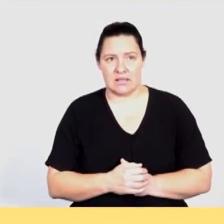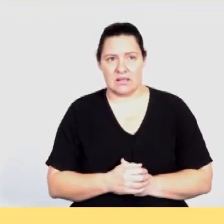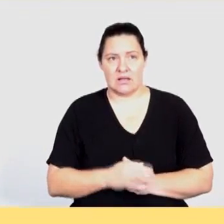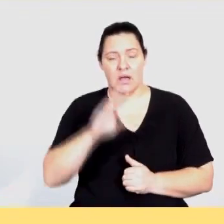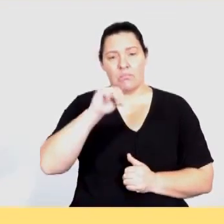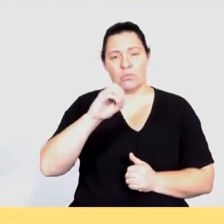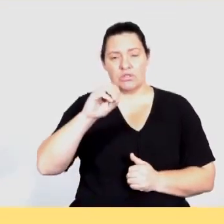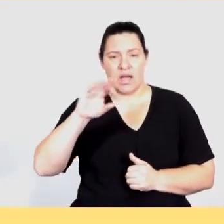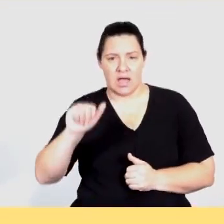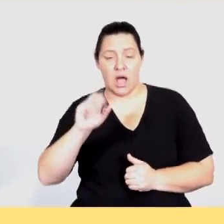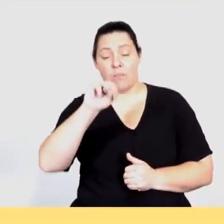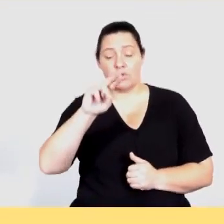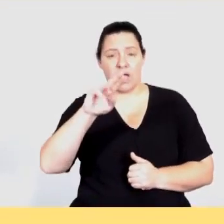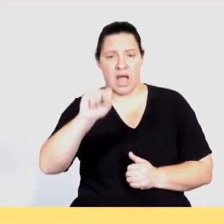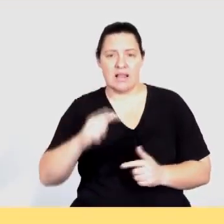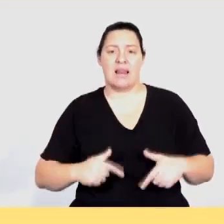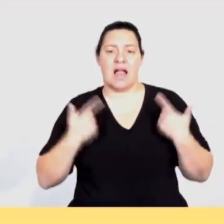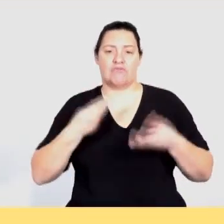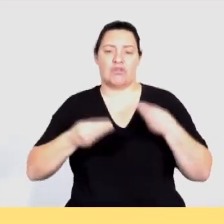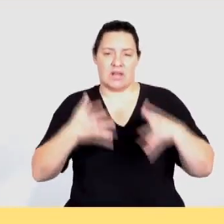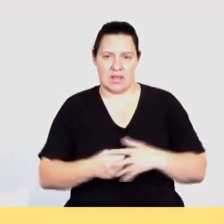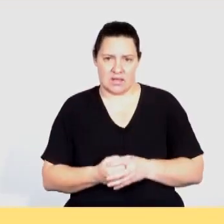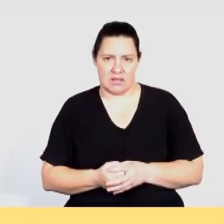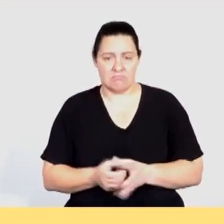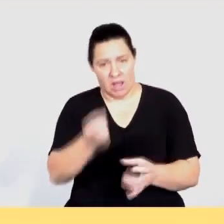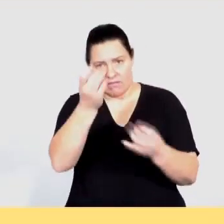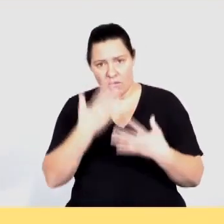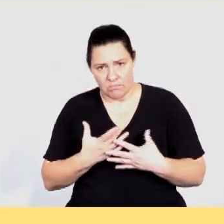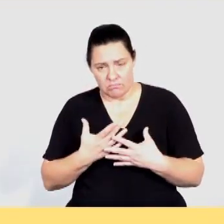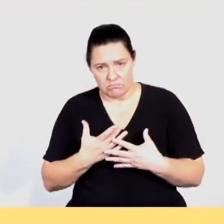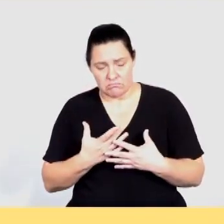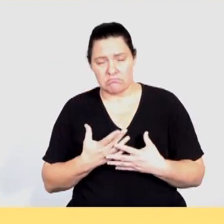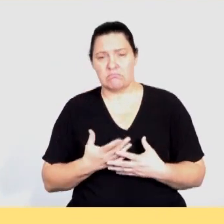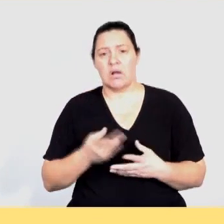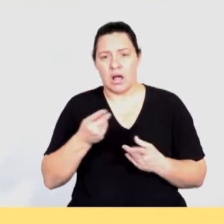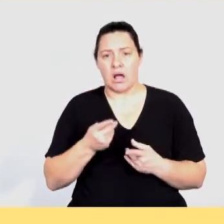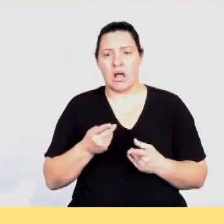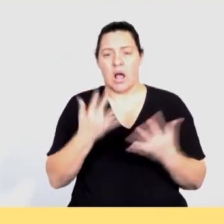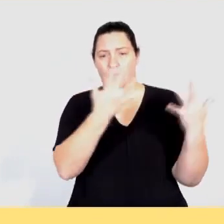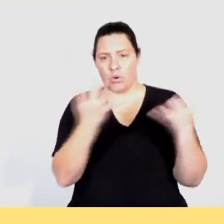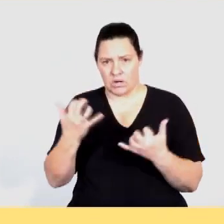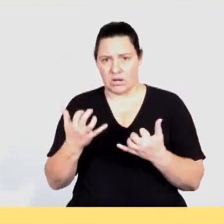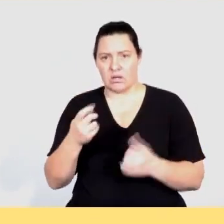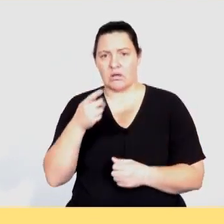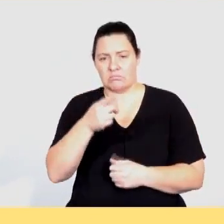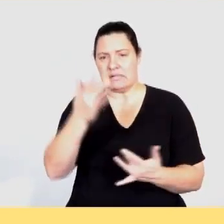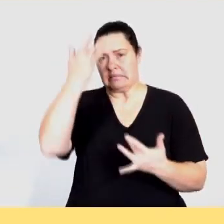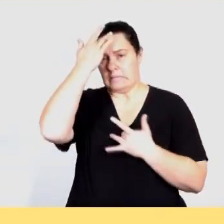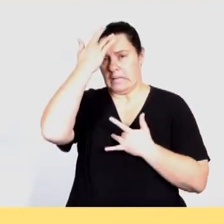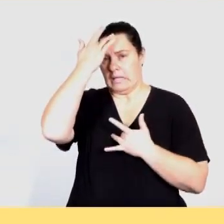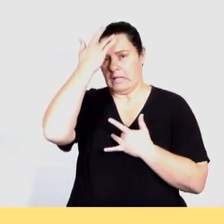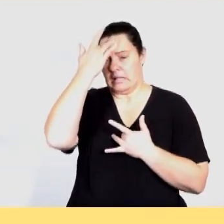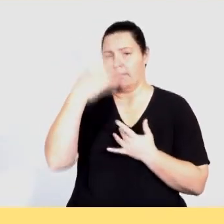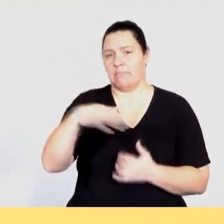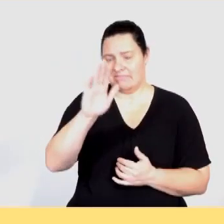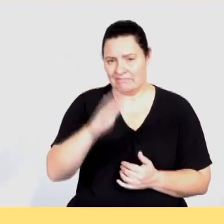says, Musa is the owner of Life Traders. Musa is informed that his bookkeeper Karabo has fallen